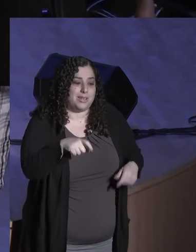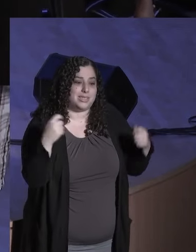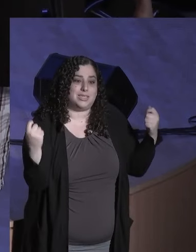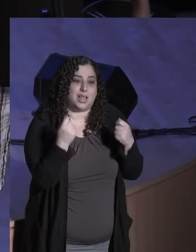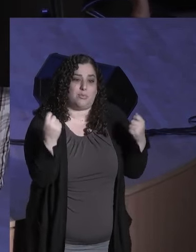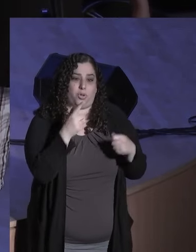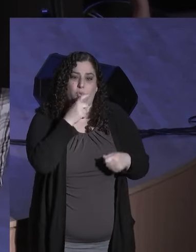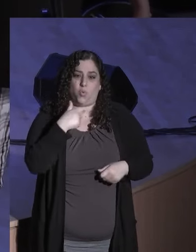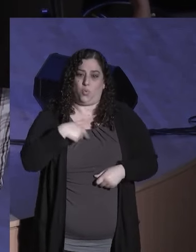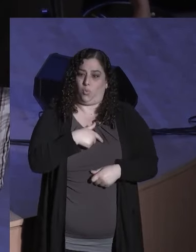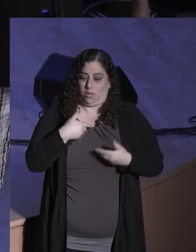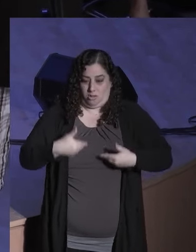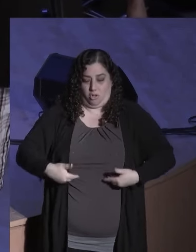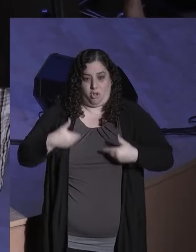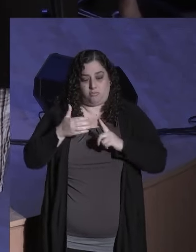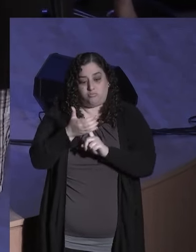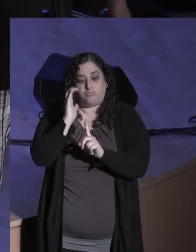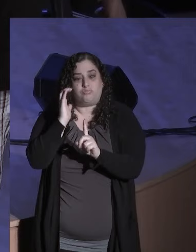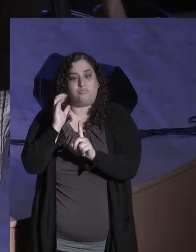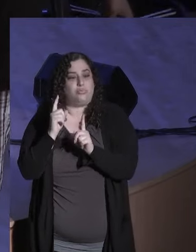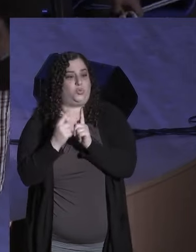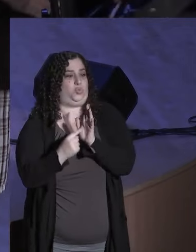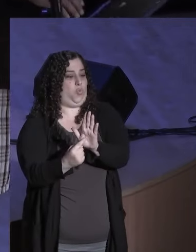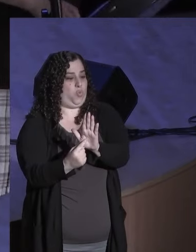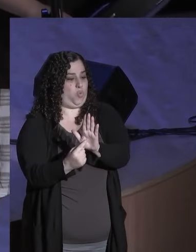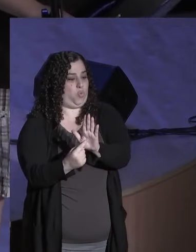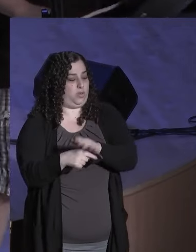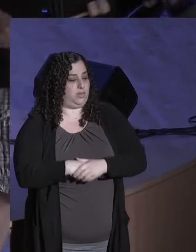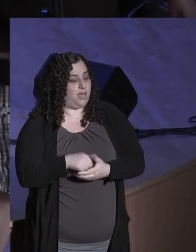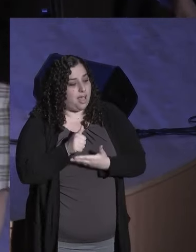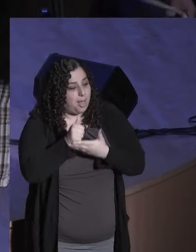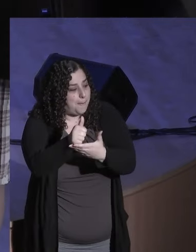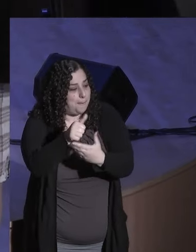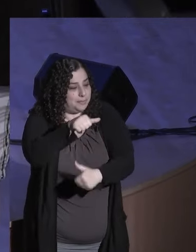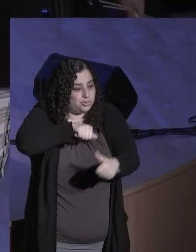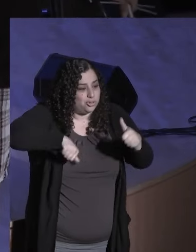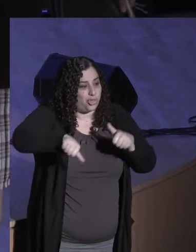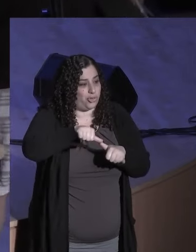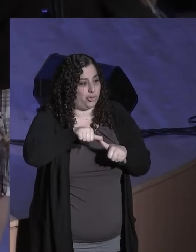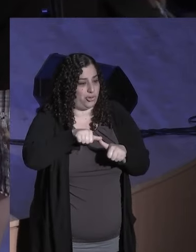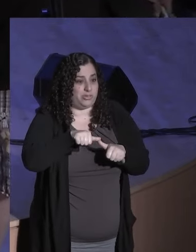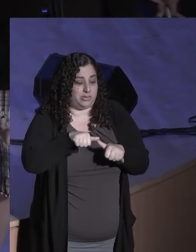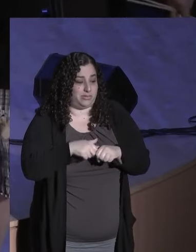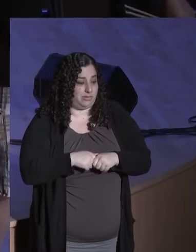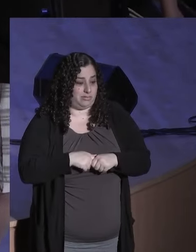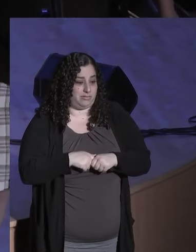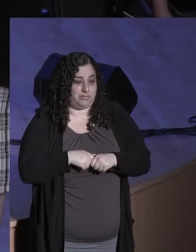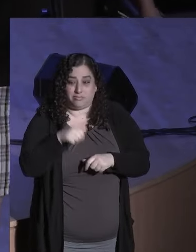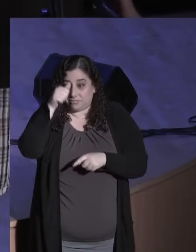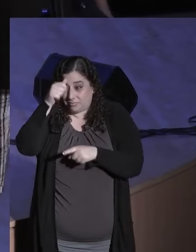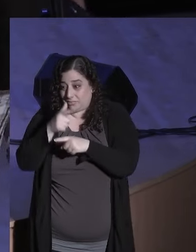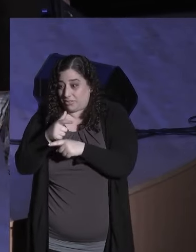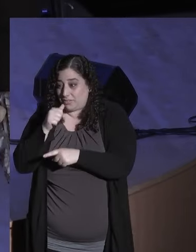And let us help one another as the Creator has put us here on Mother Earth. Brothers and sisters,